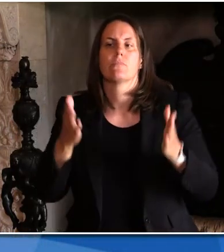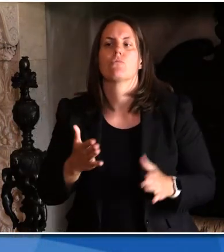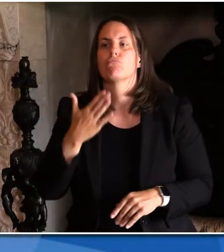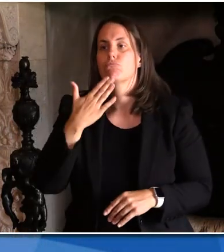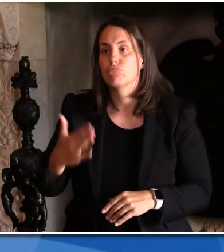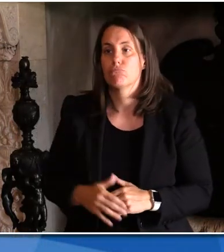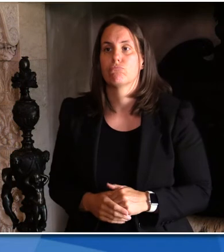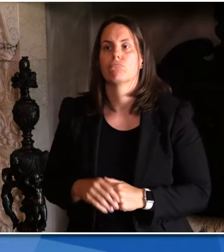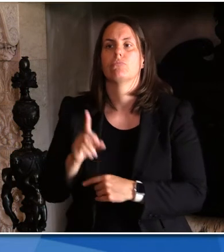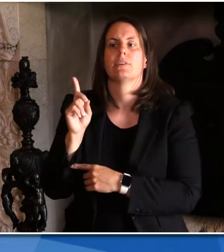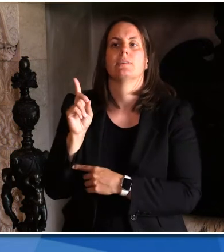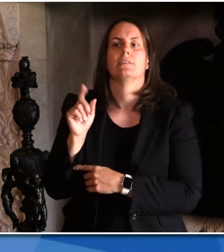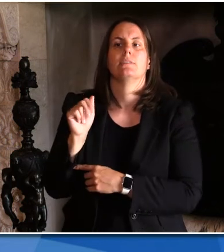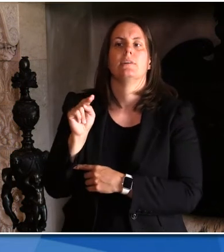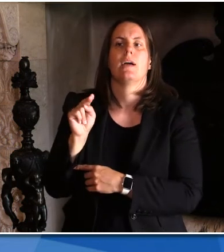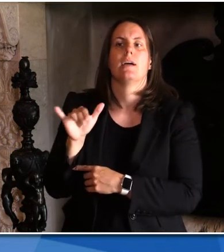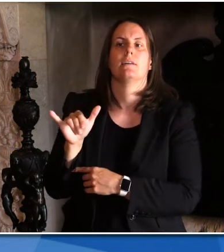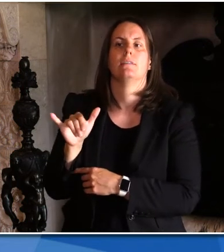Danny?